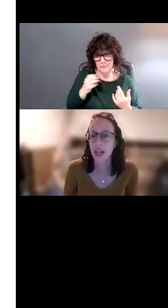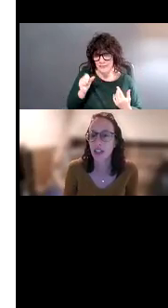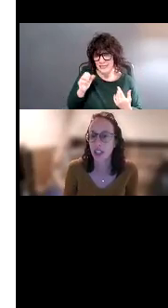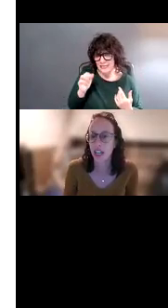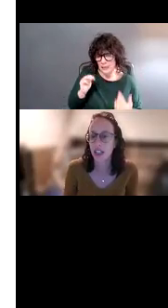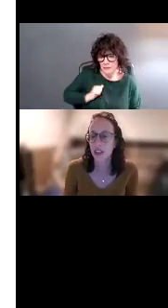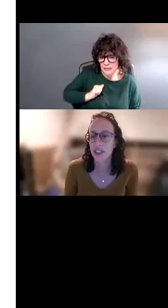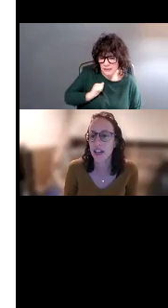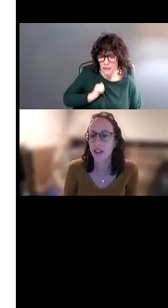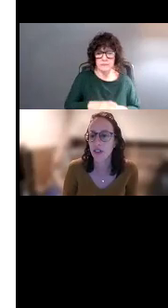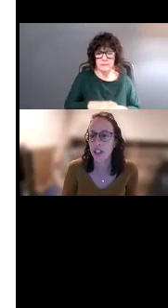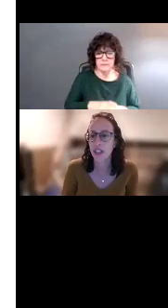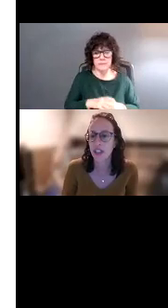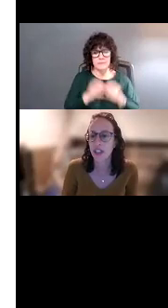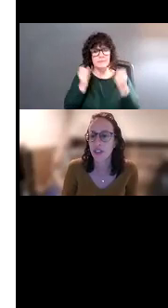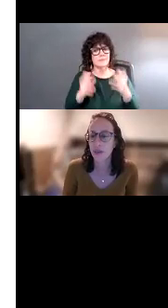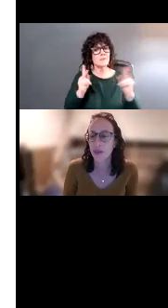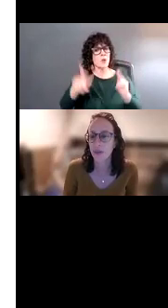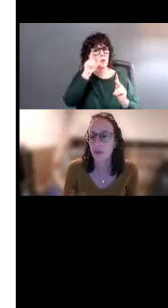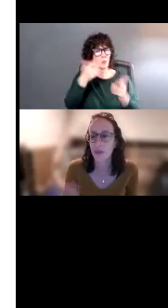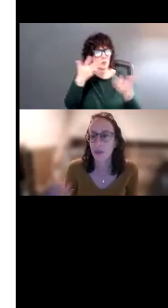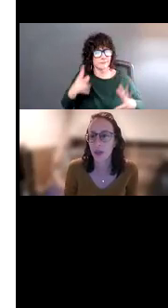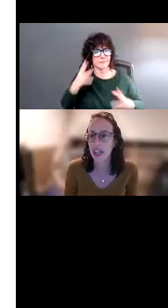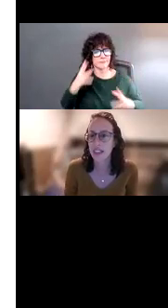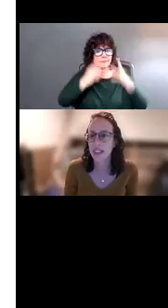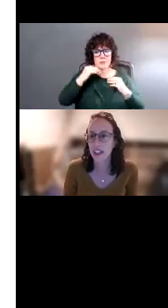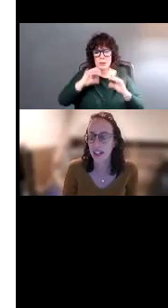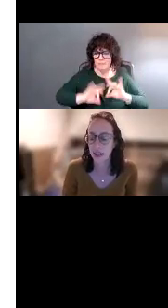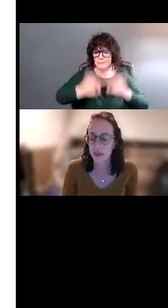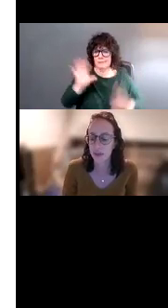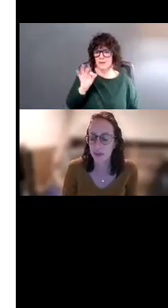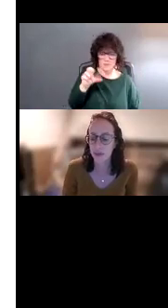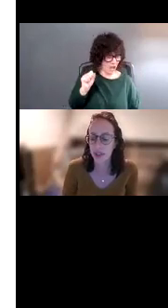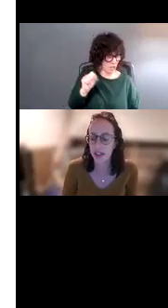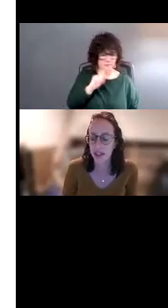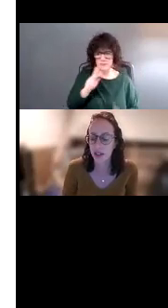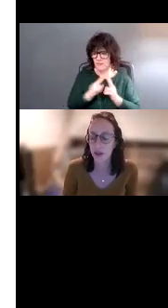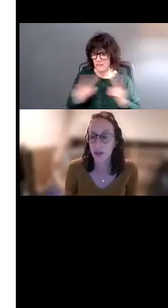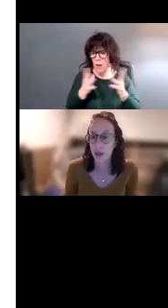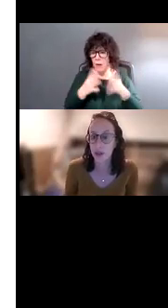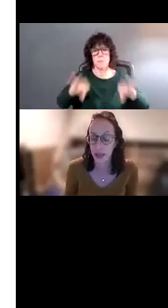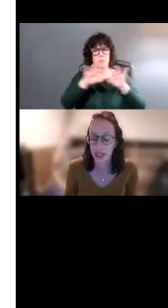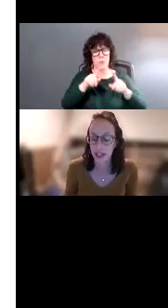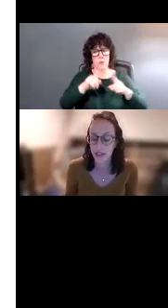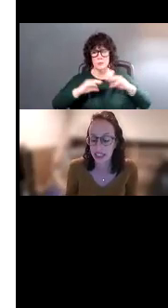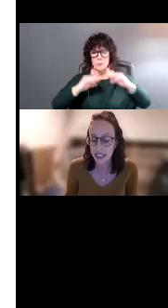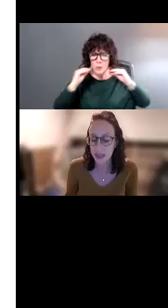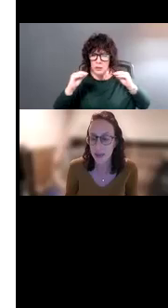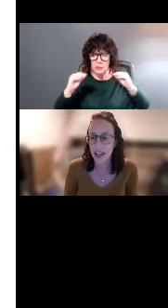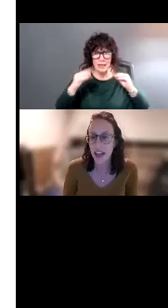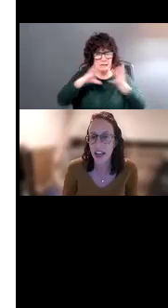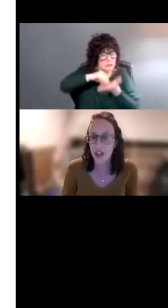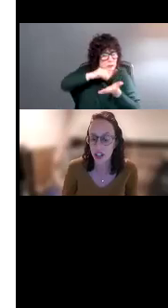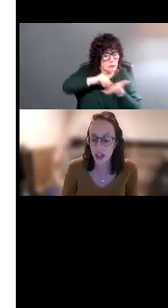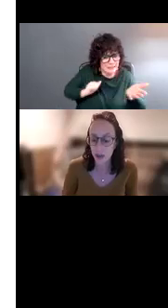important to educate yourself to prevent you from becoming a